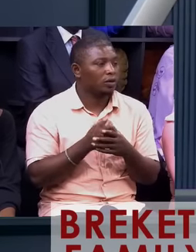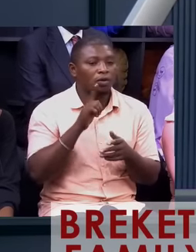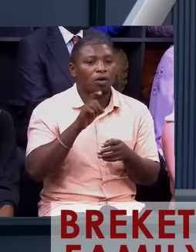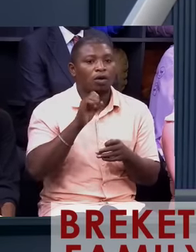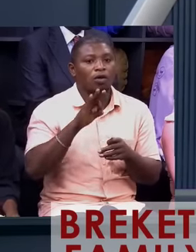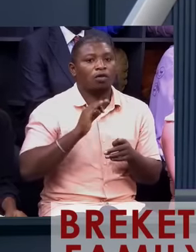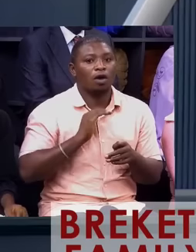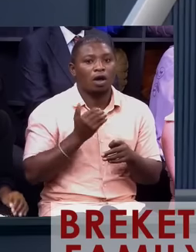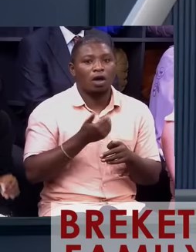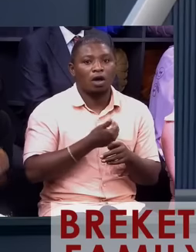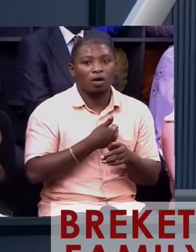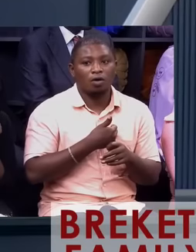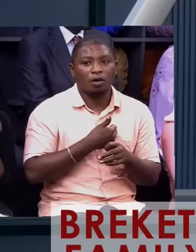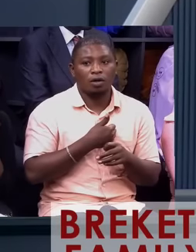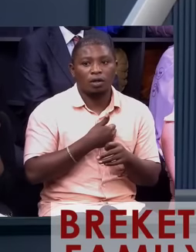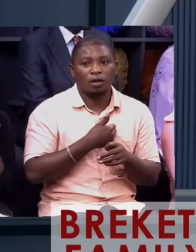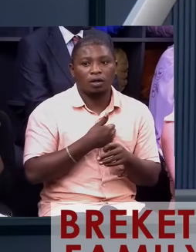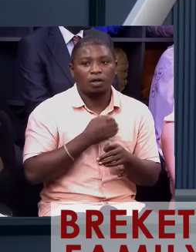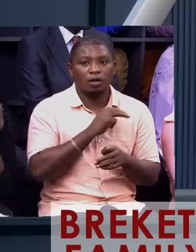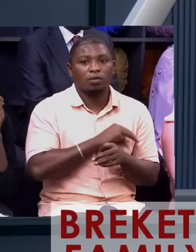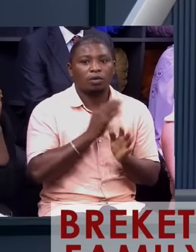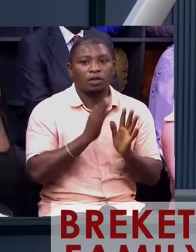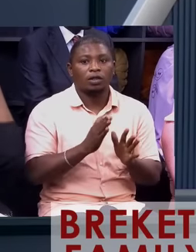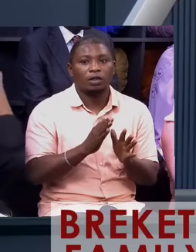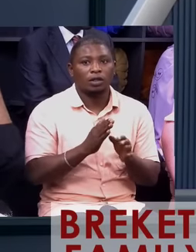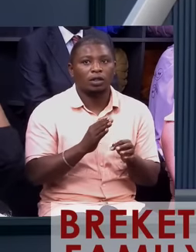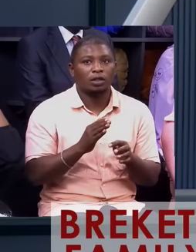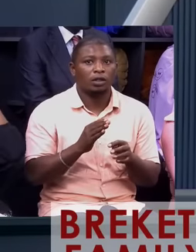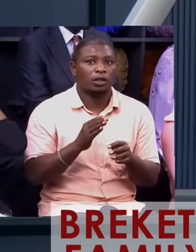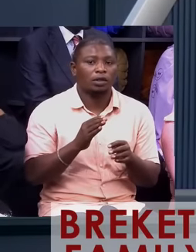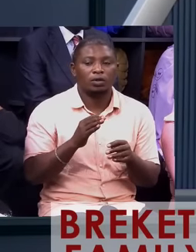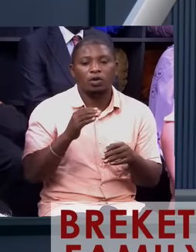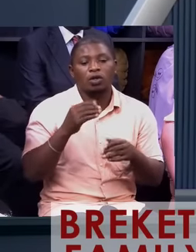Minister justify reason buy